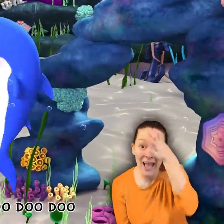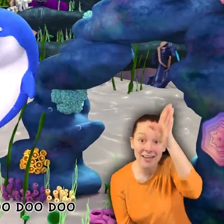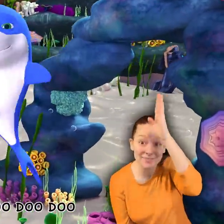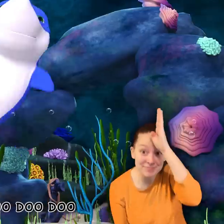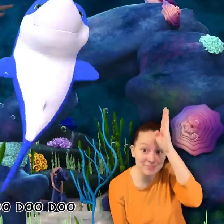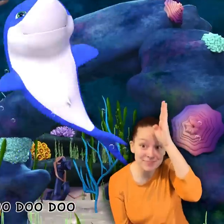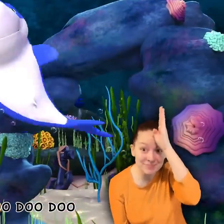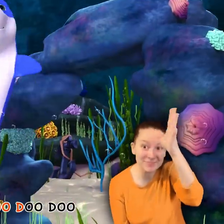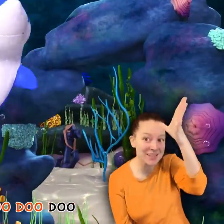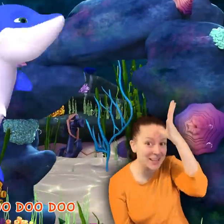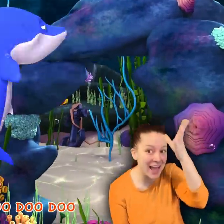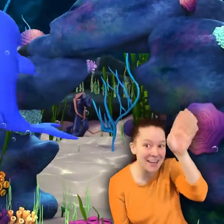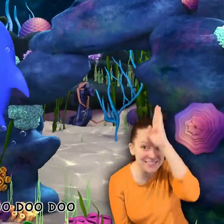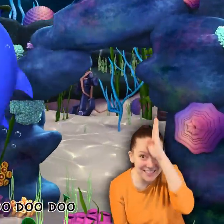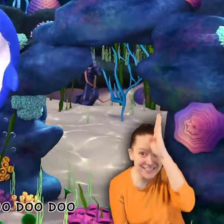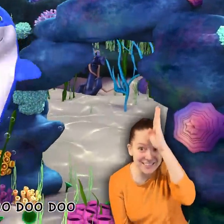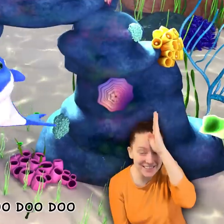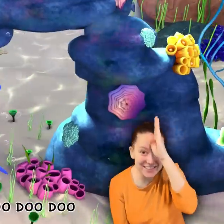daddy sharks